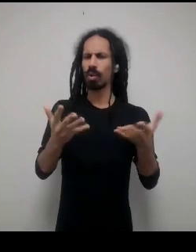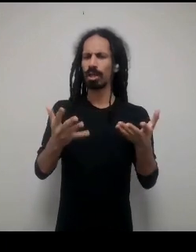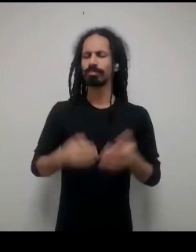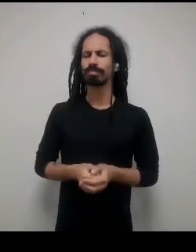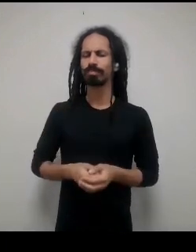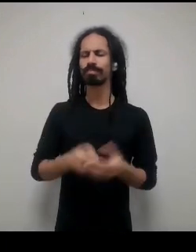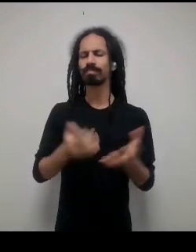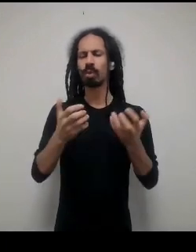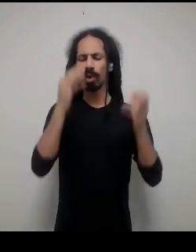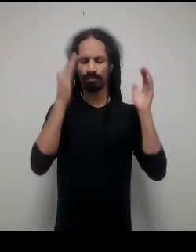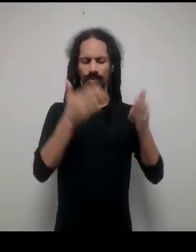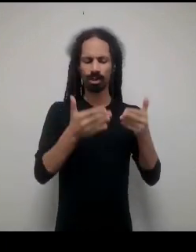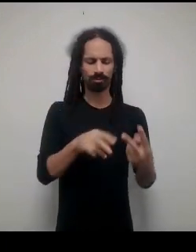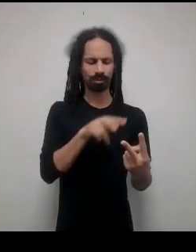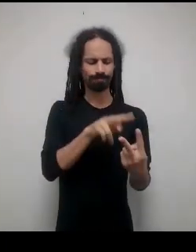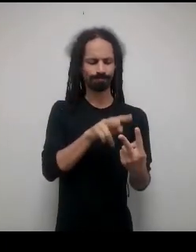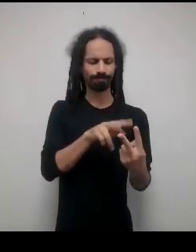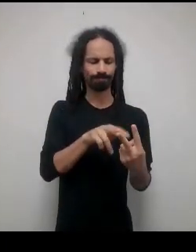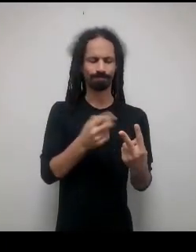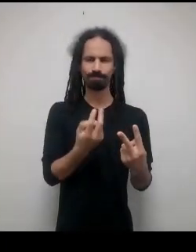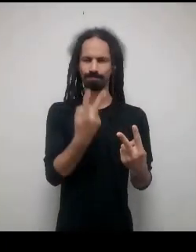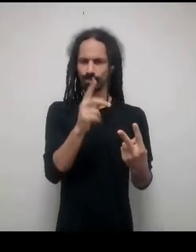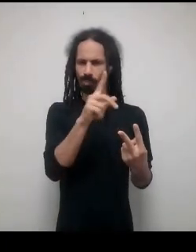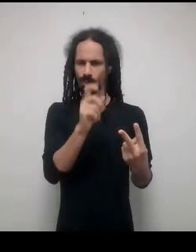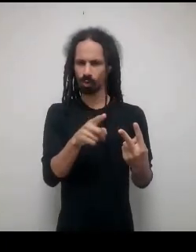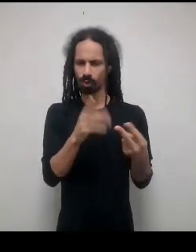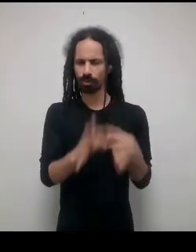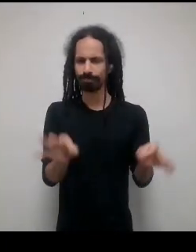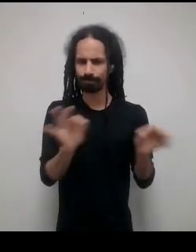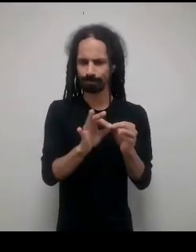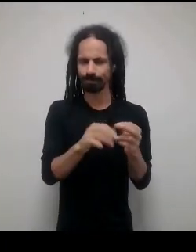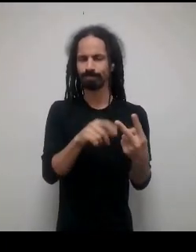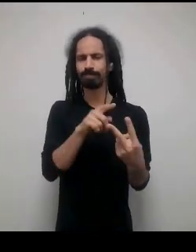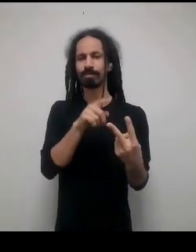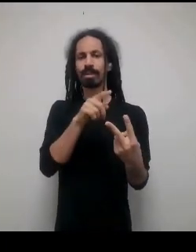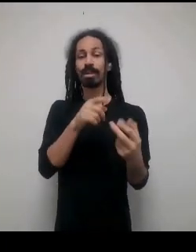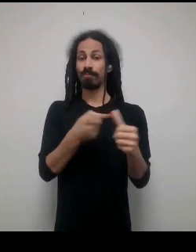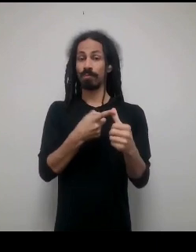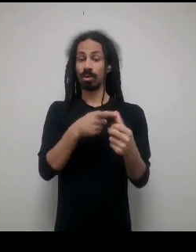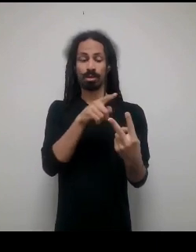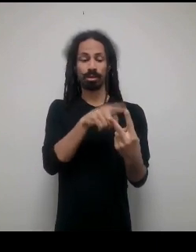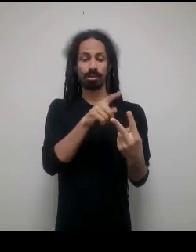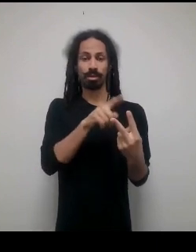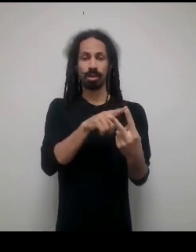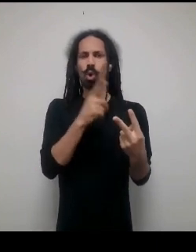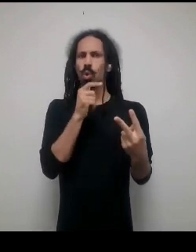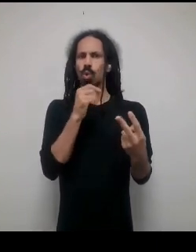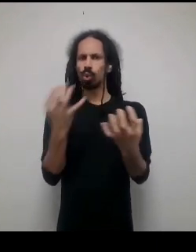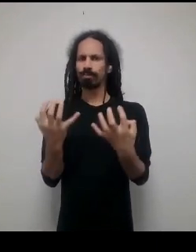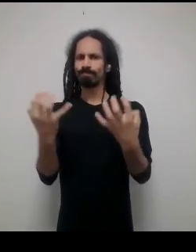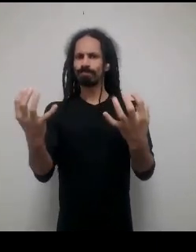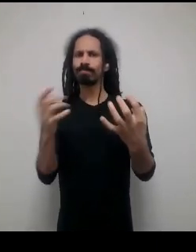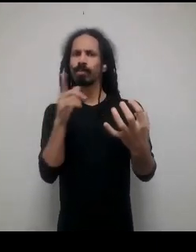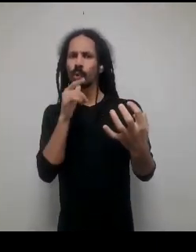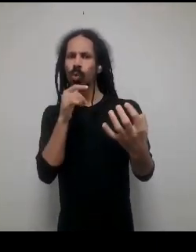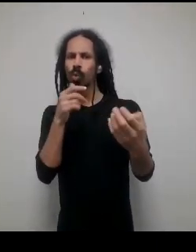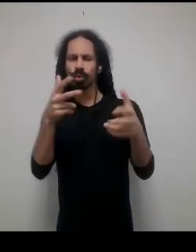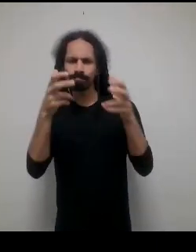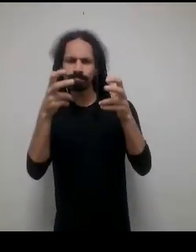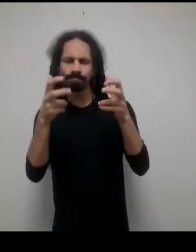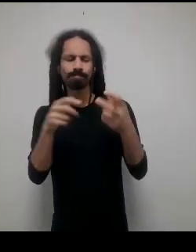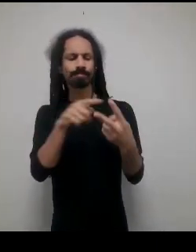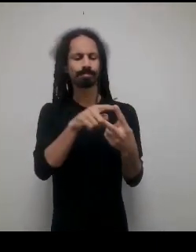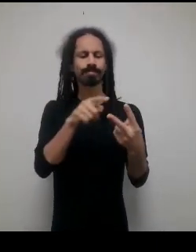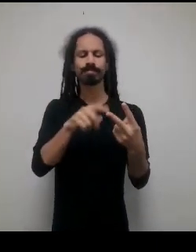two key questions when we're doing that. First of all, who is your audience? And then what is your objective? So